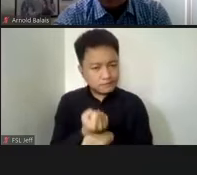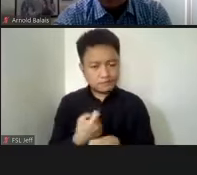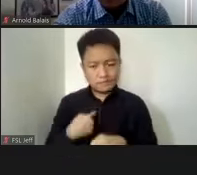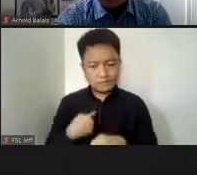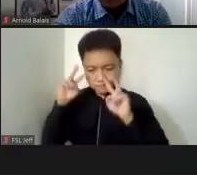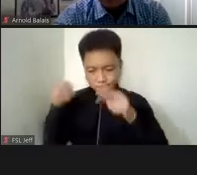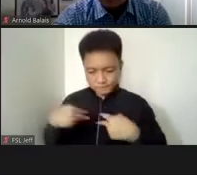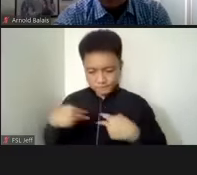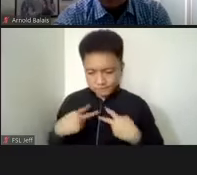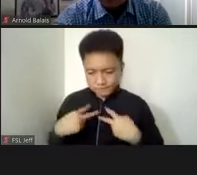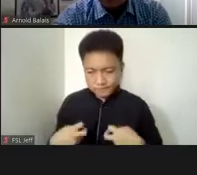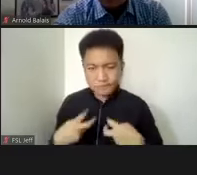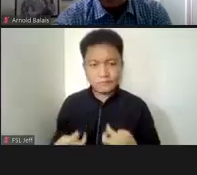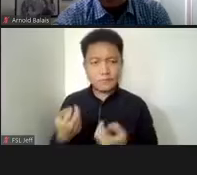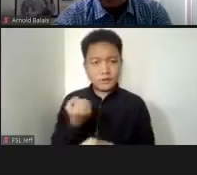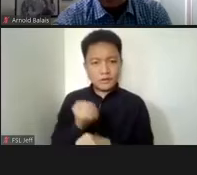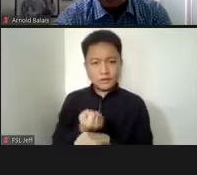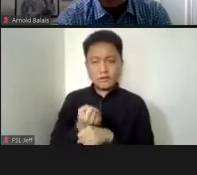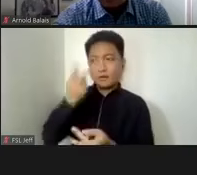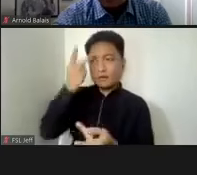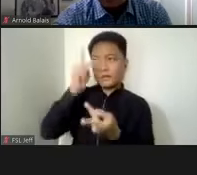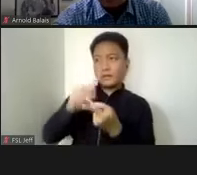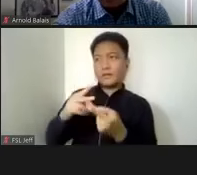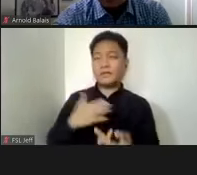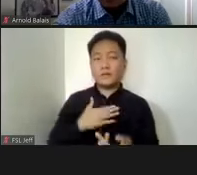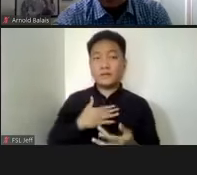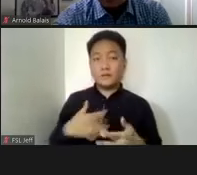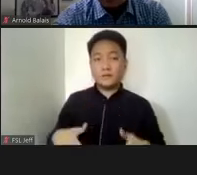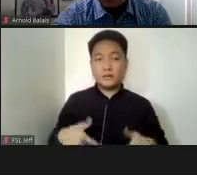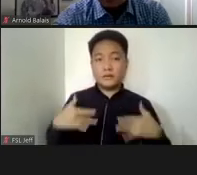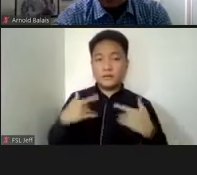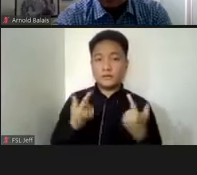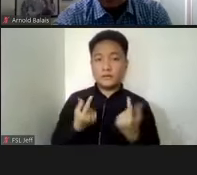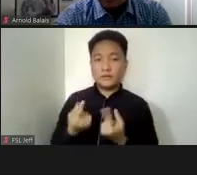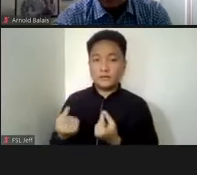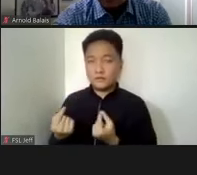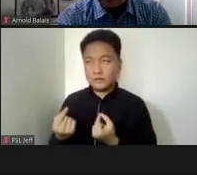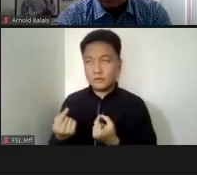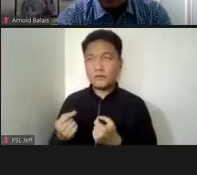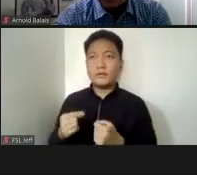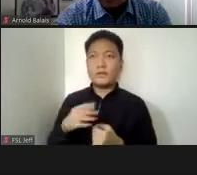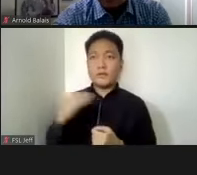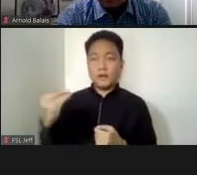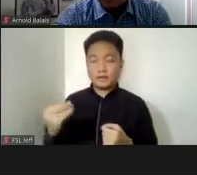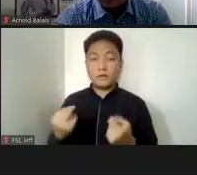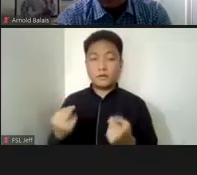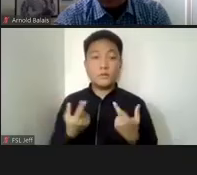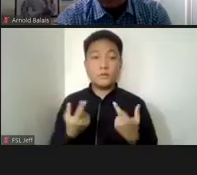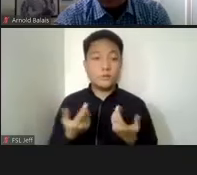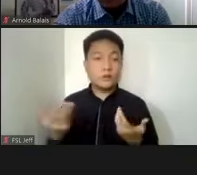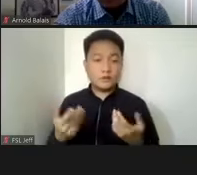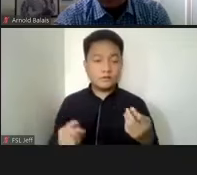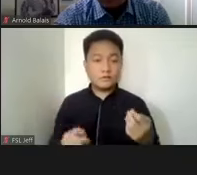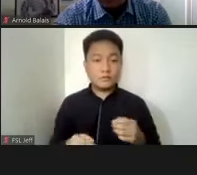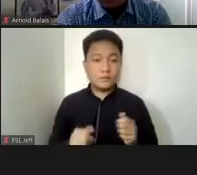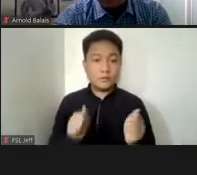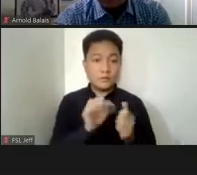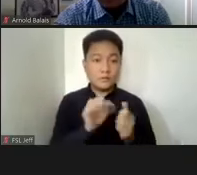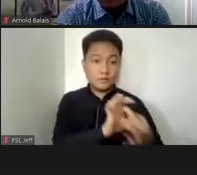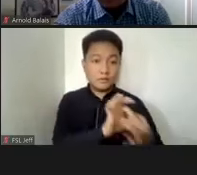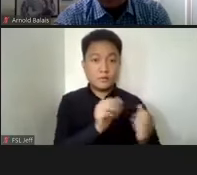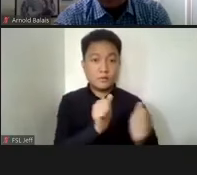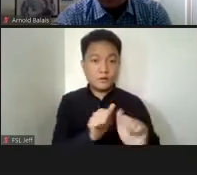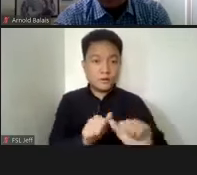with others who are still journeying. And this is always our message to different religious groups,